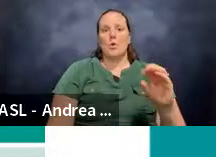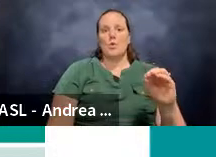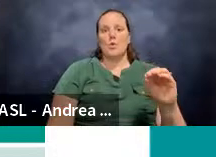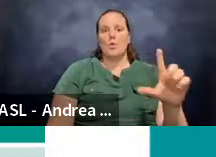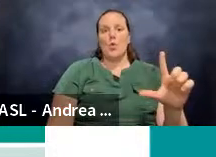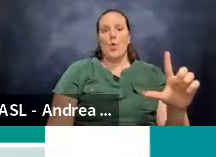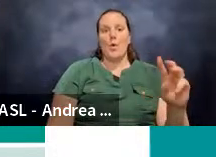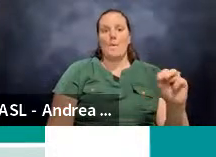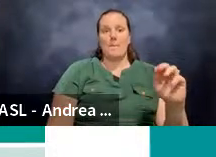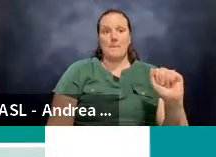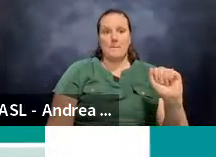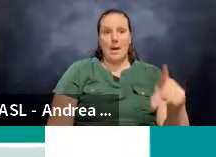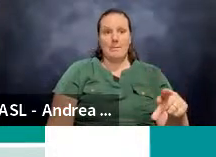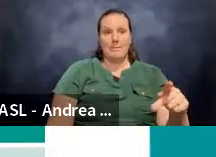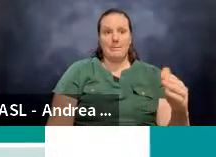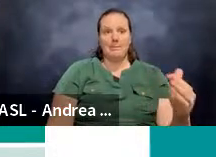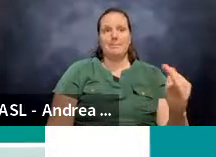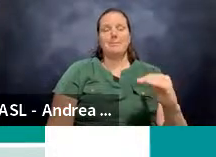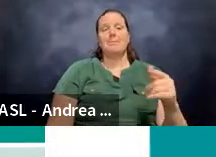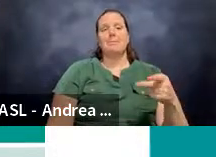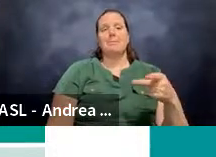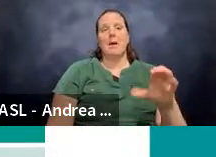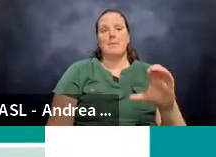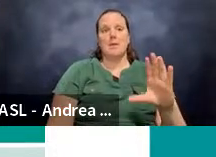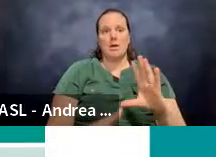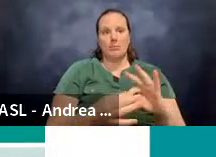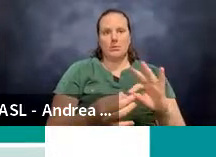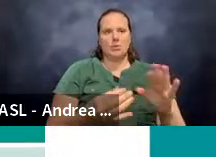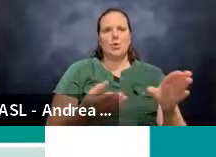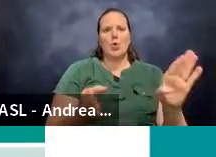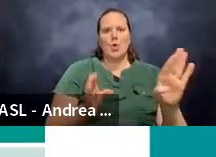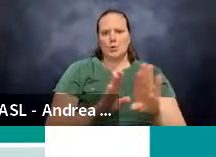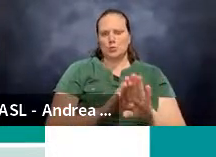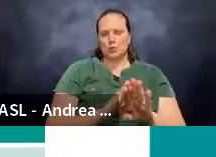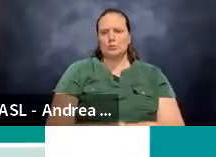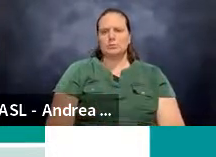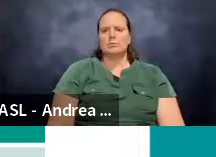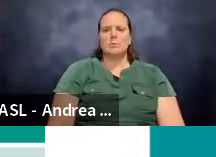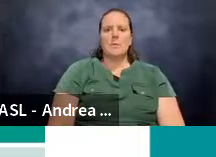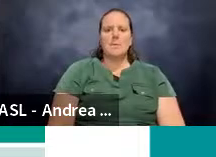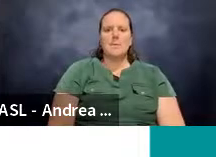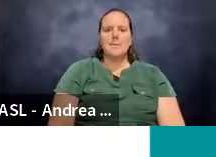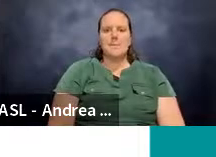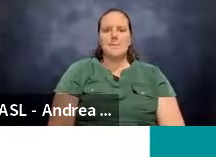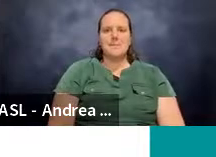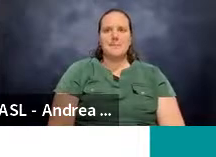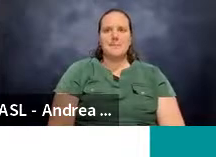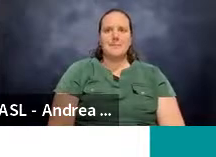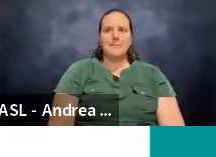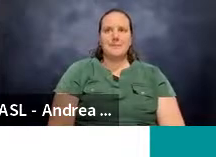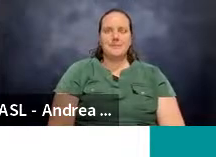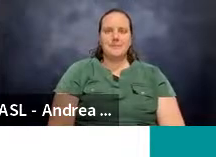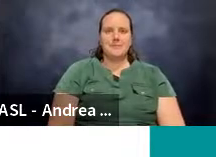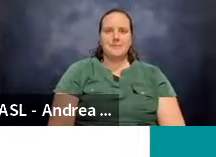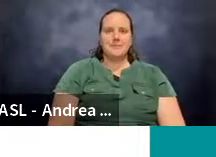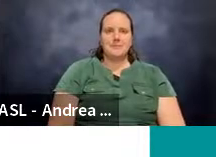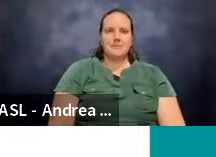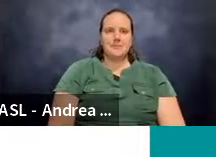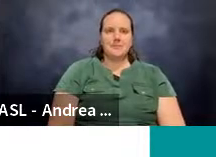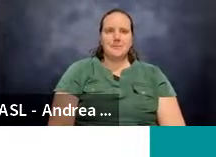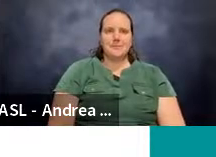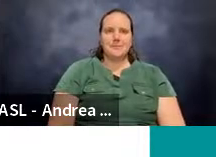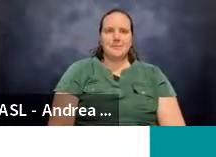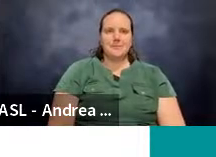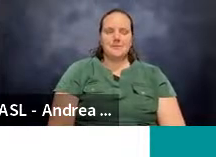roadmap discussion. We'll receive public comment, and then we'll close. Next slide, please. Just a